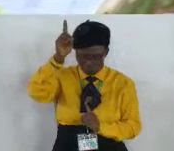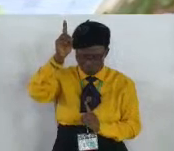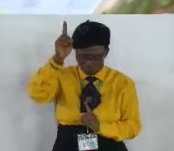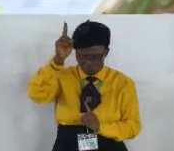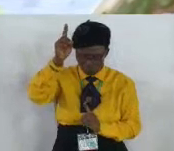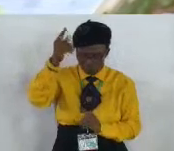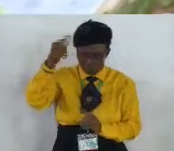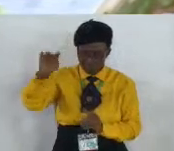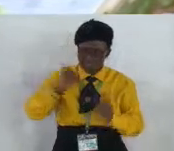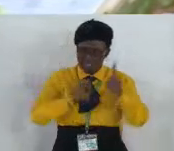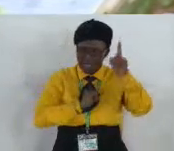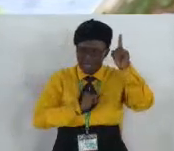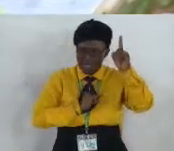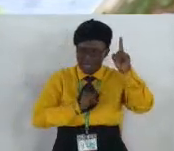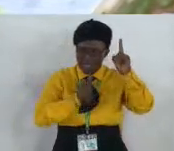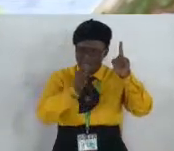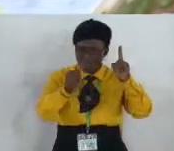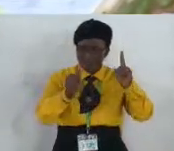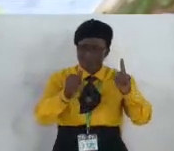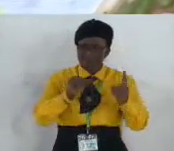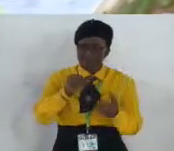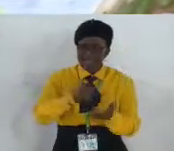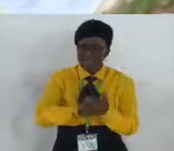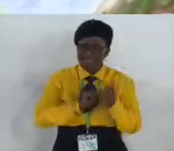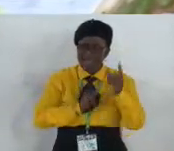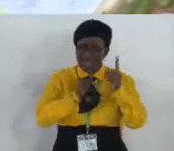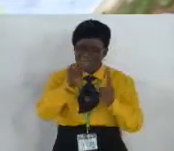The I am that I am, we worship you.